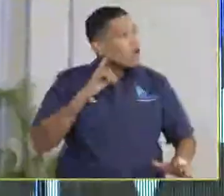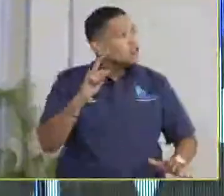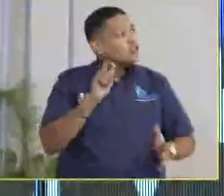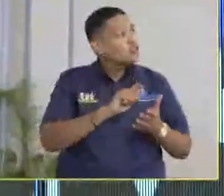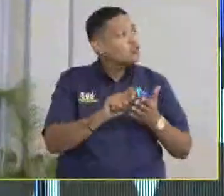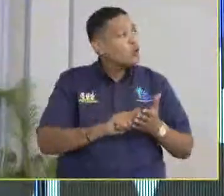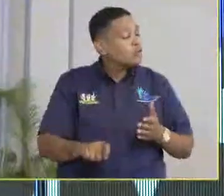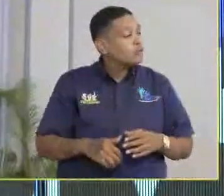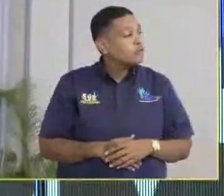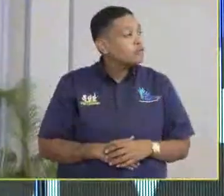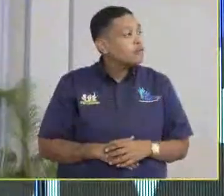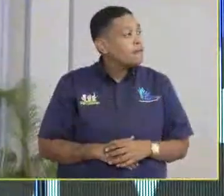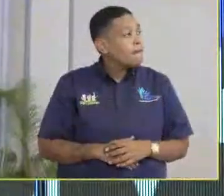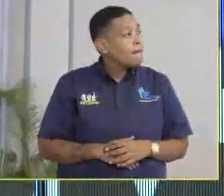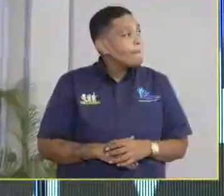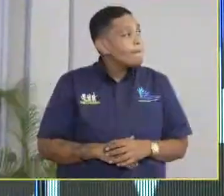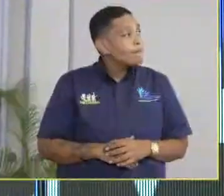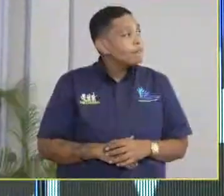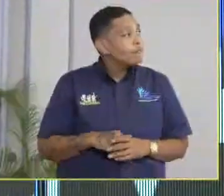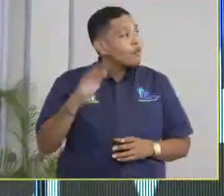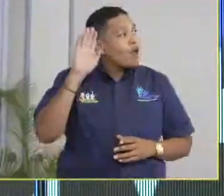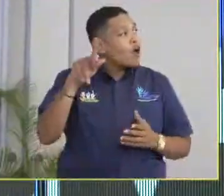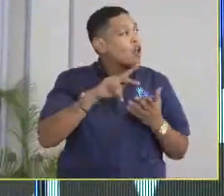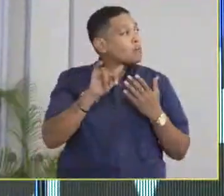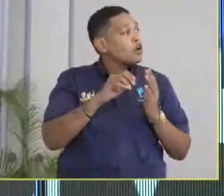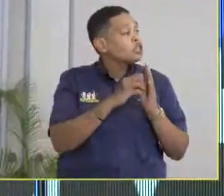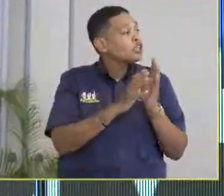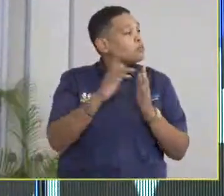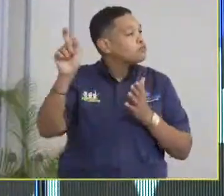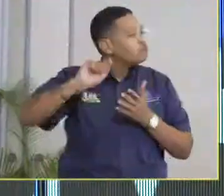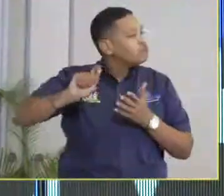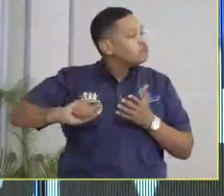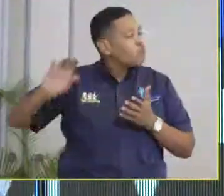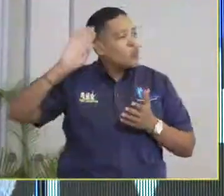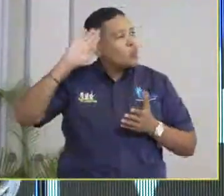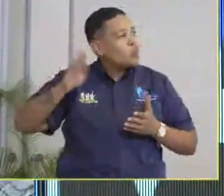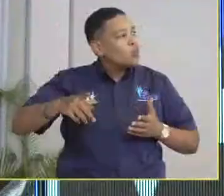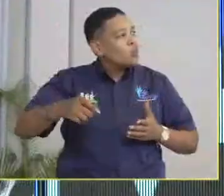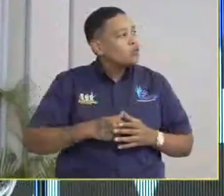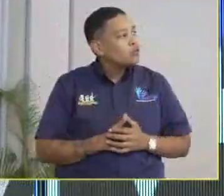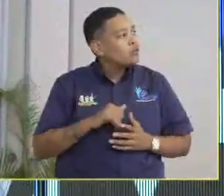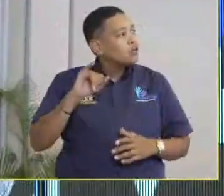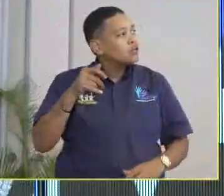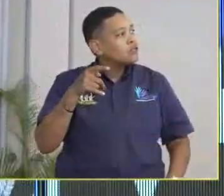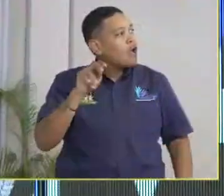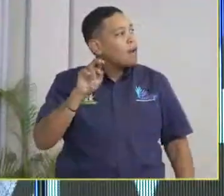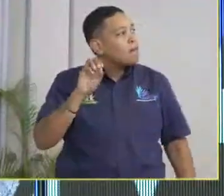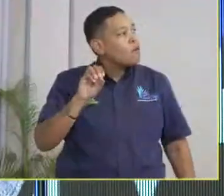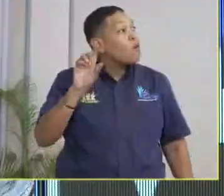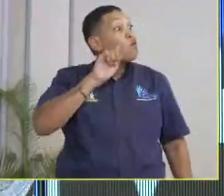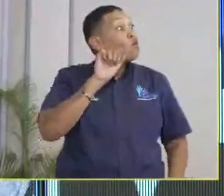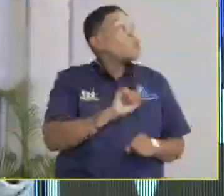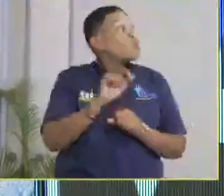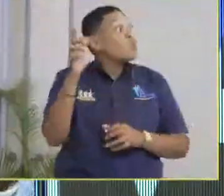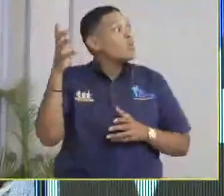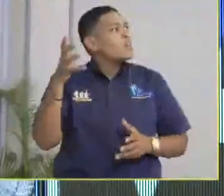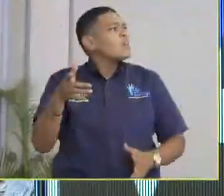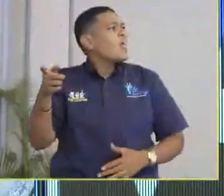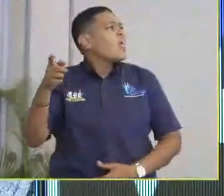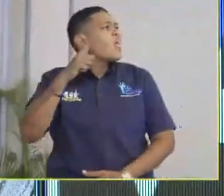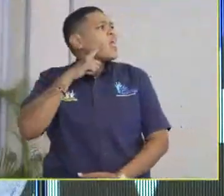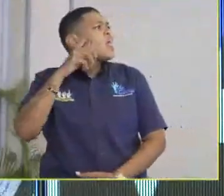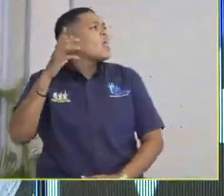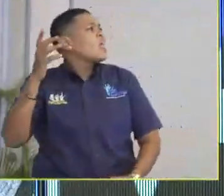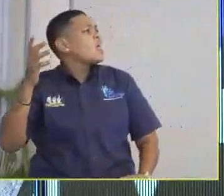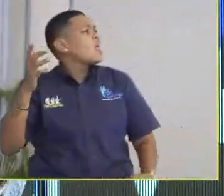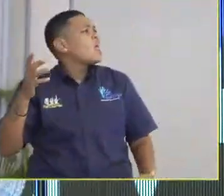them. All the project documents that needed to be written. And JAMPRO has really been, they've been quietly